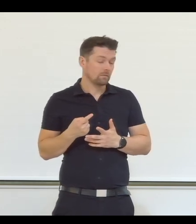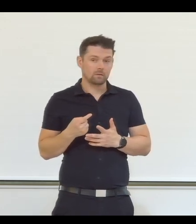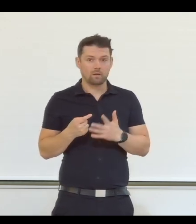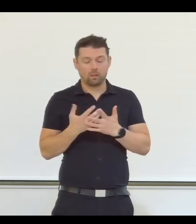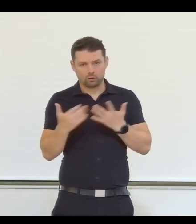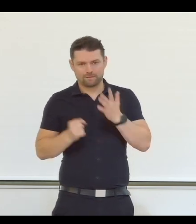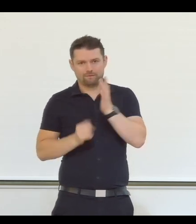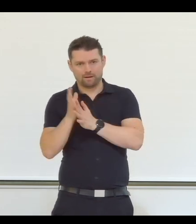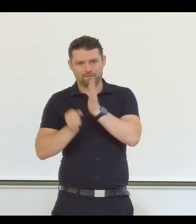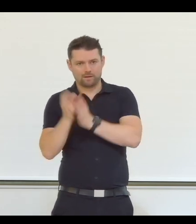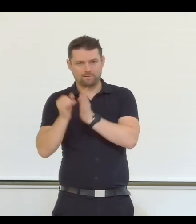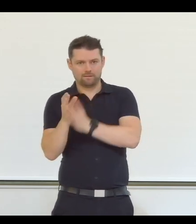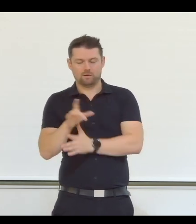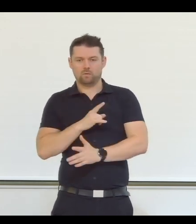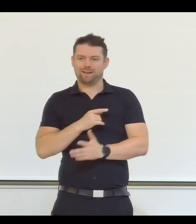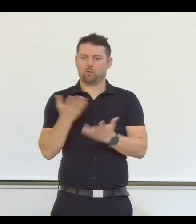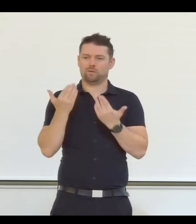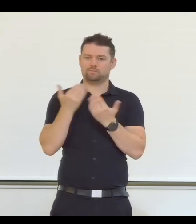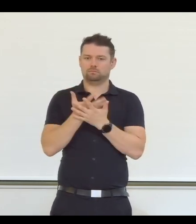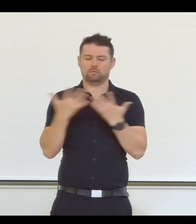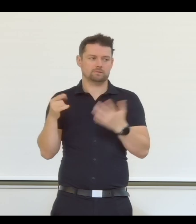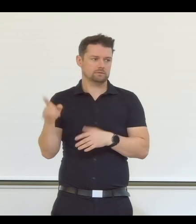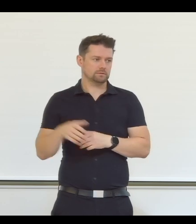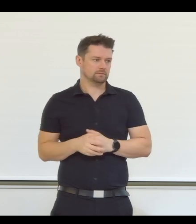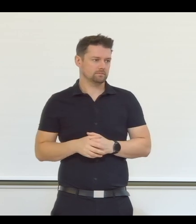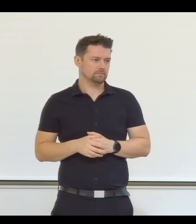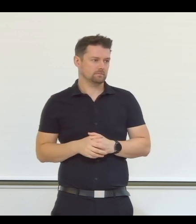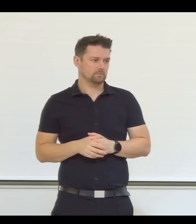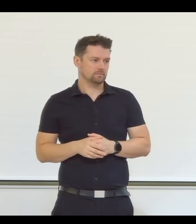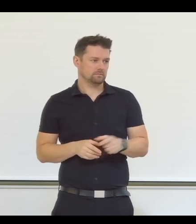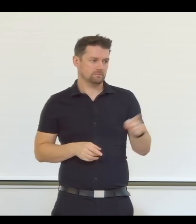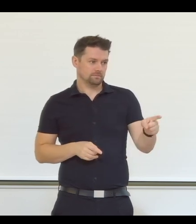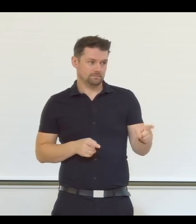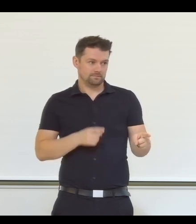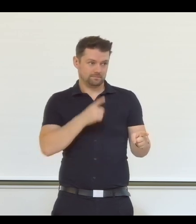fire hazard. So, yeah, fire will be an issue. So I'm going to call fire.